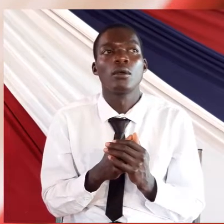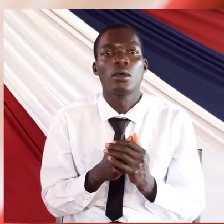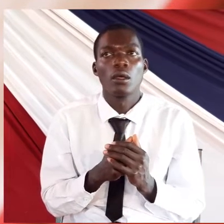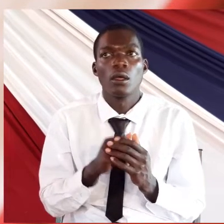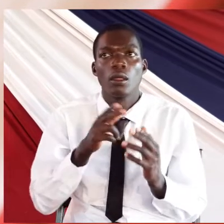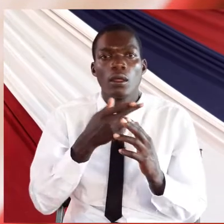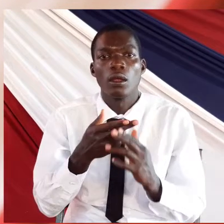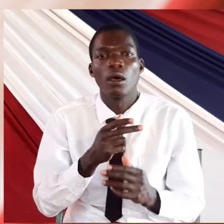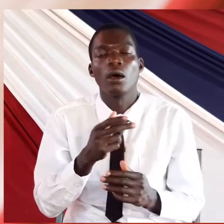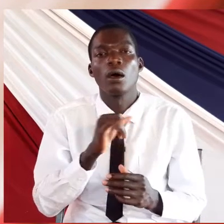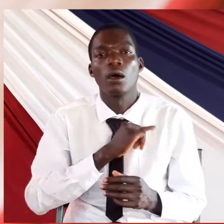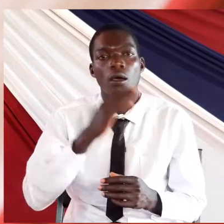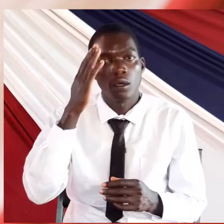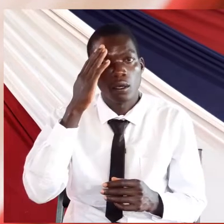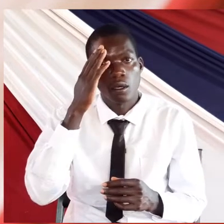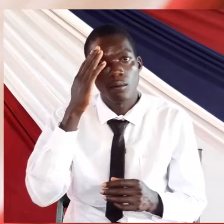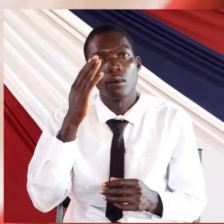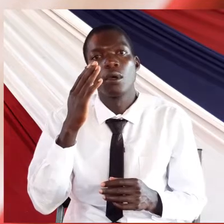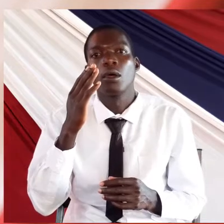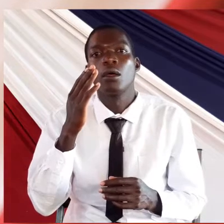Then I came to learn that